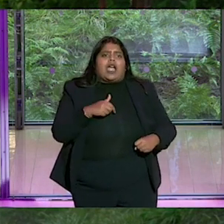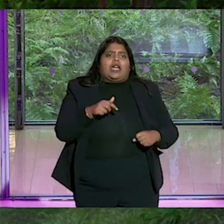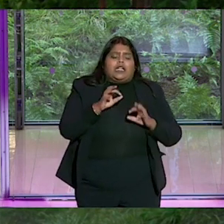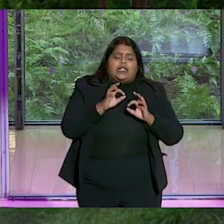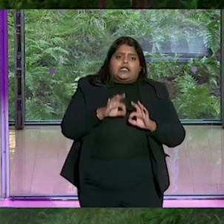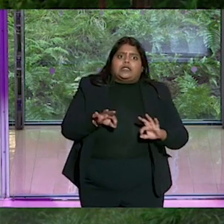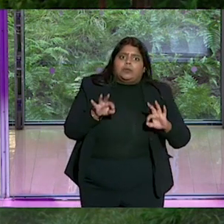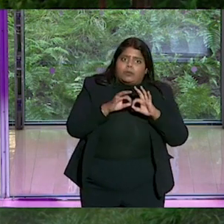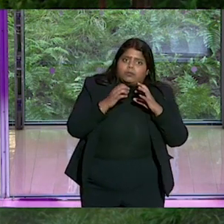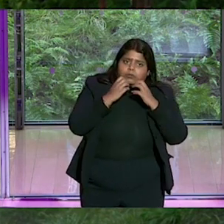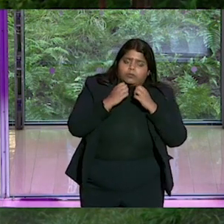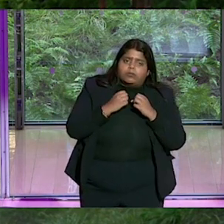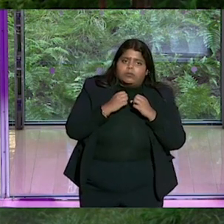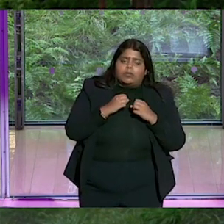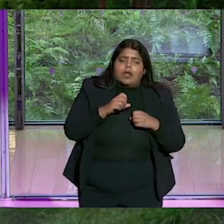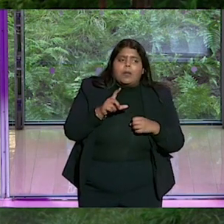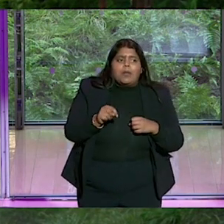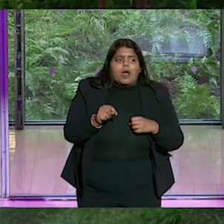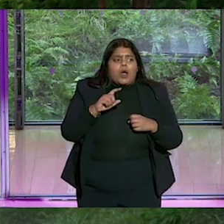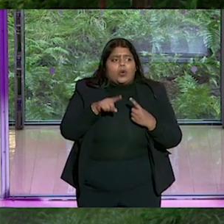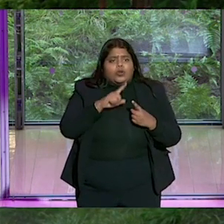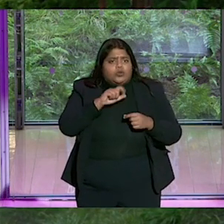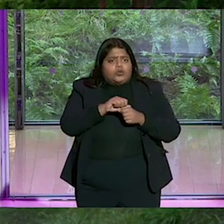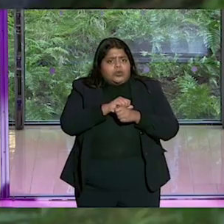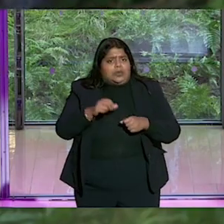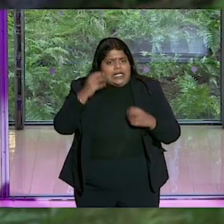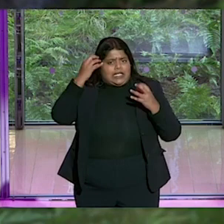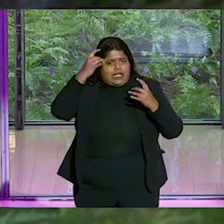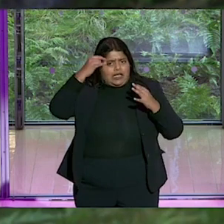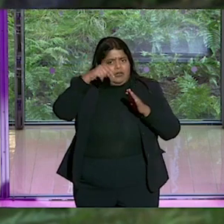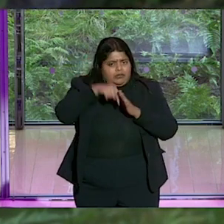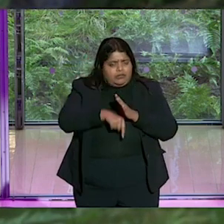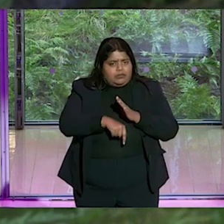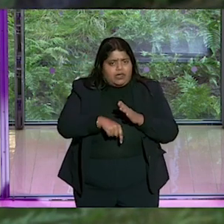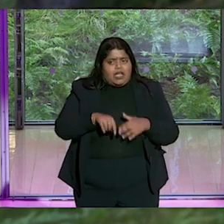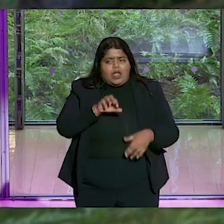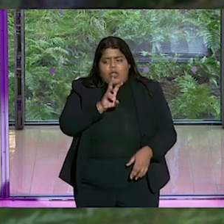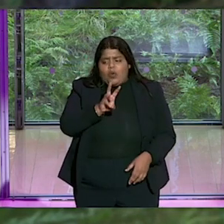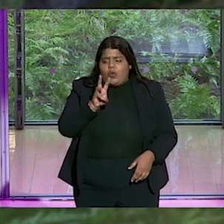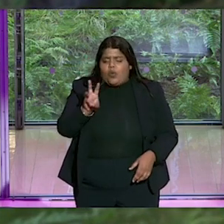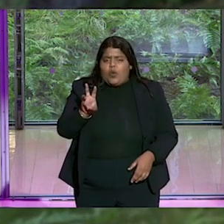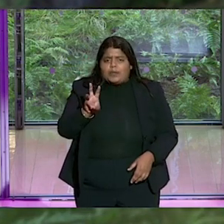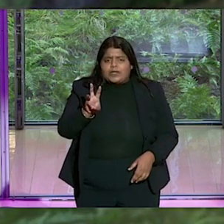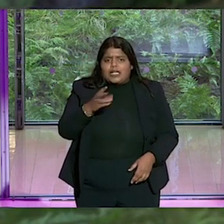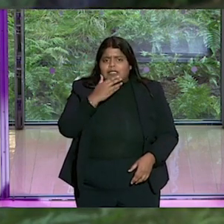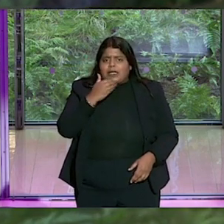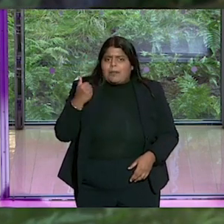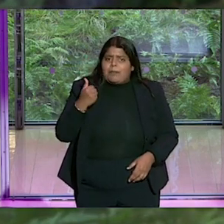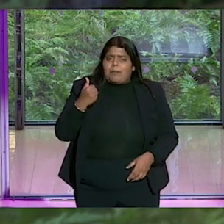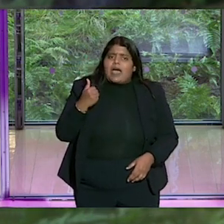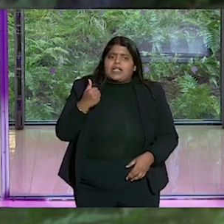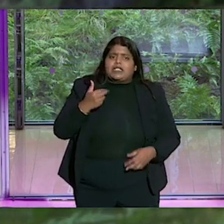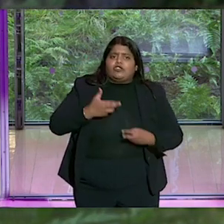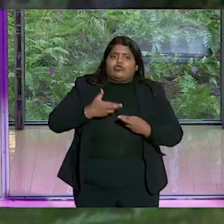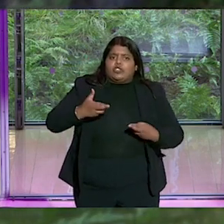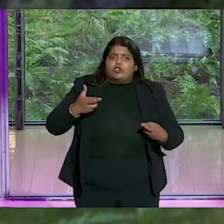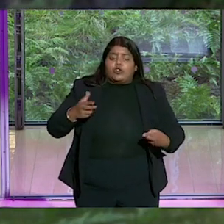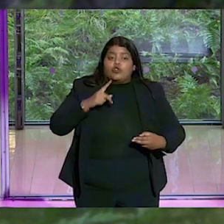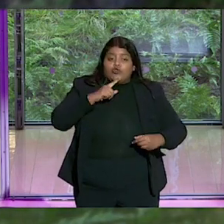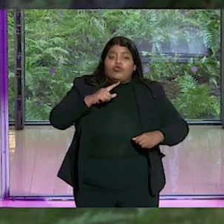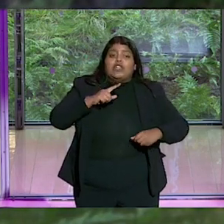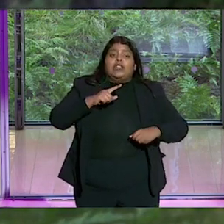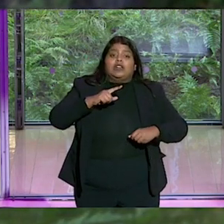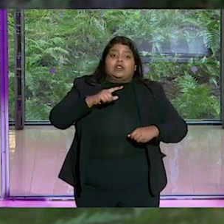of niche. But if you think about it, the website is the best source of real-time information about how